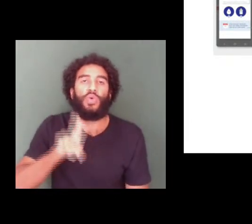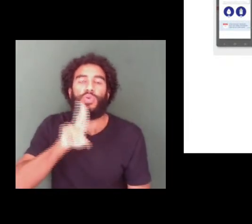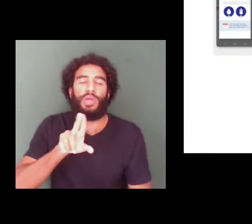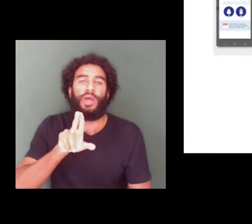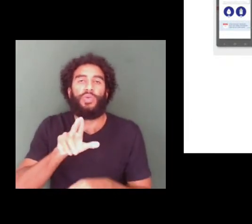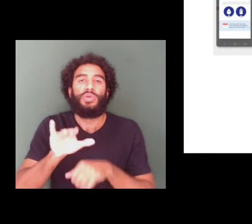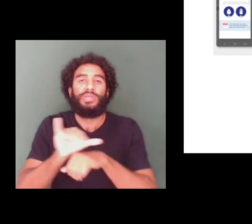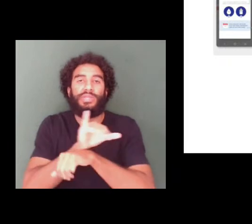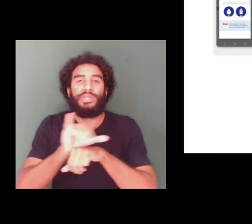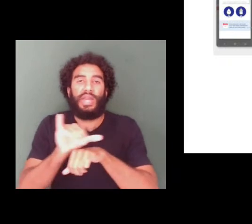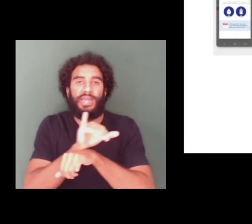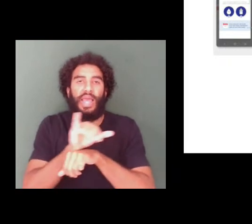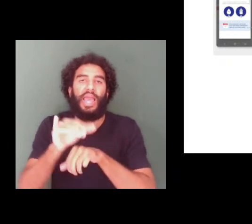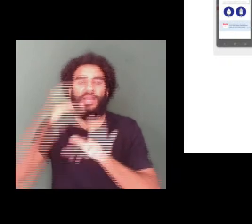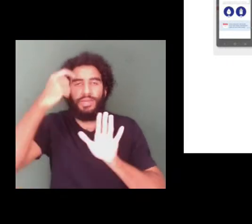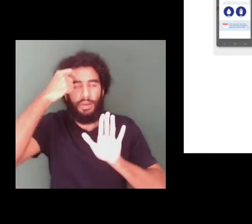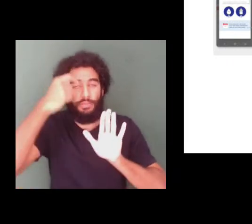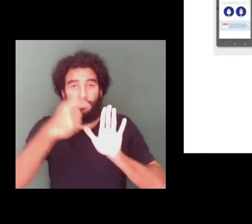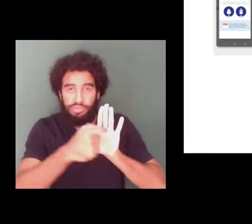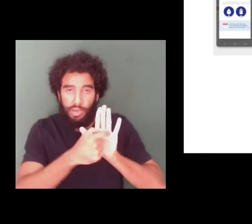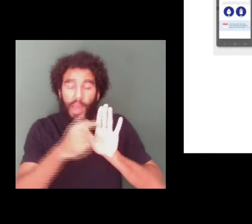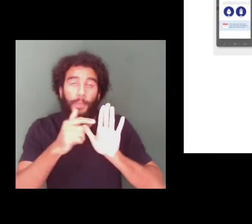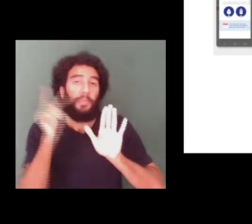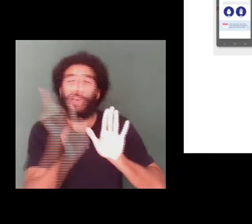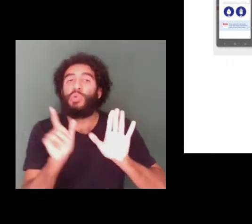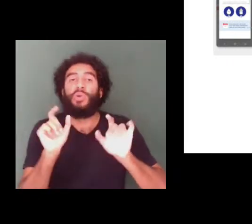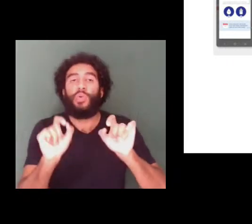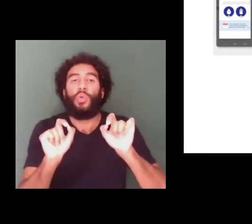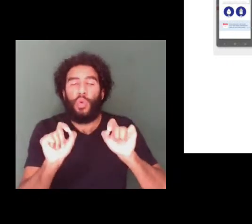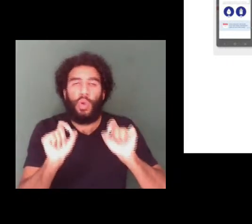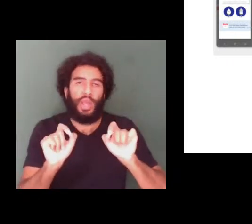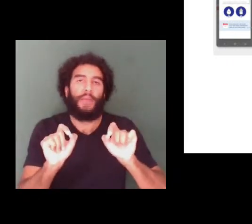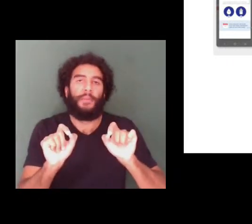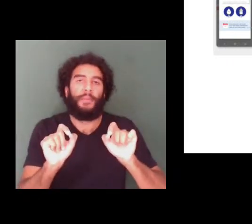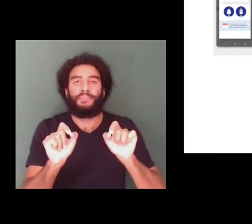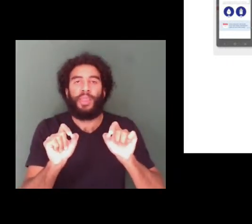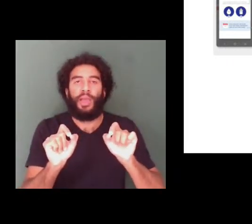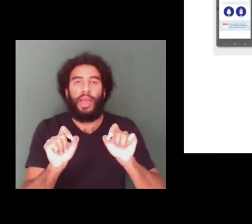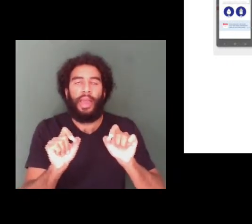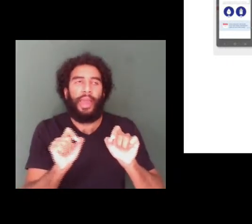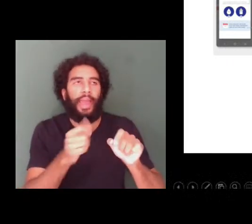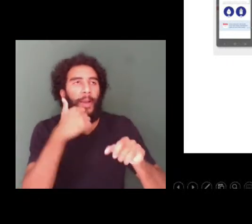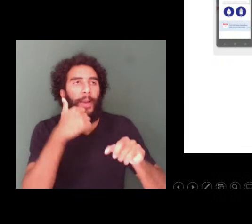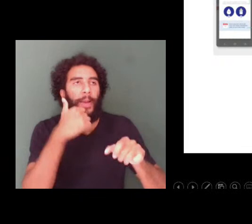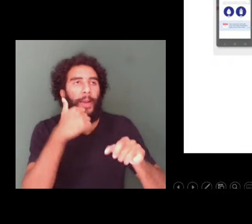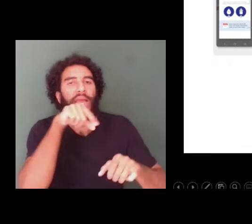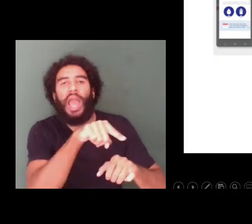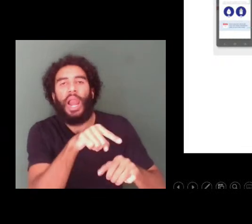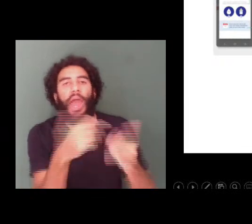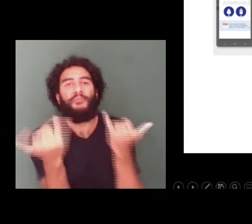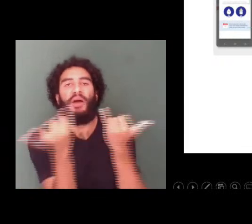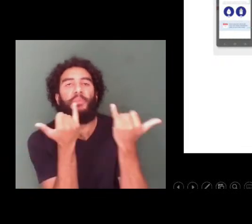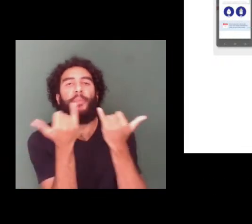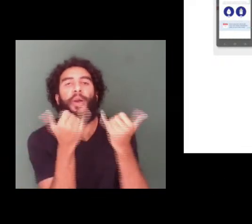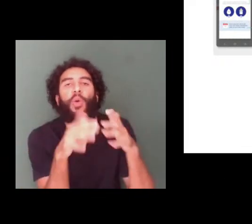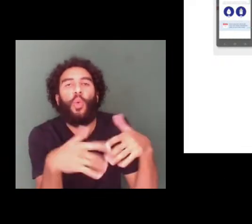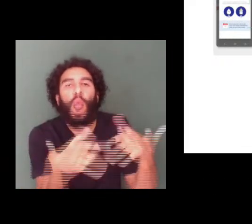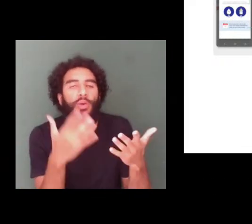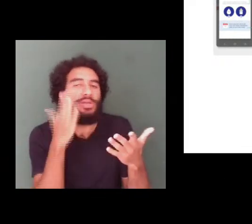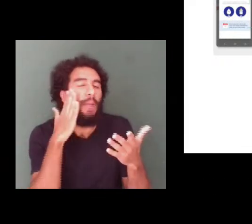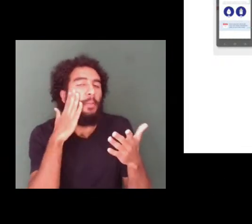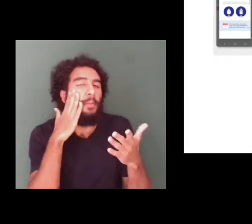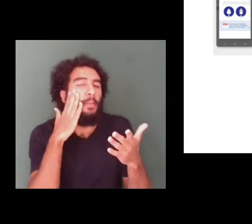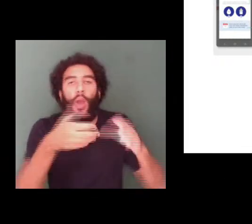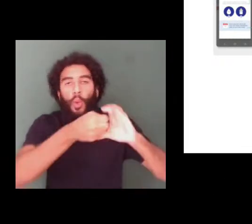information about mothers, to understand characteristics of the mothers themselves, but also to understand what are